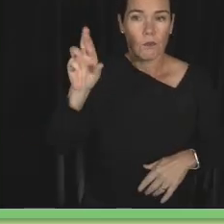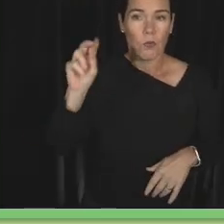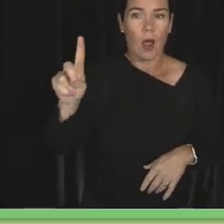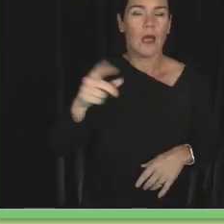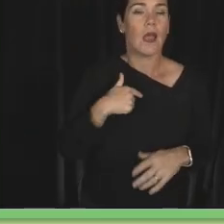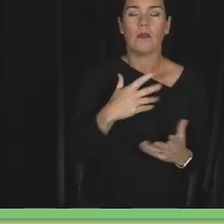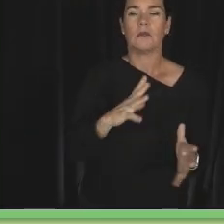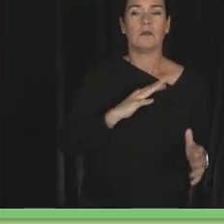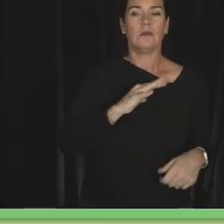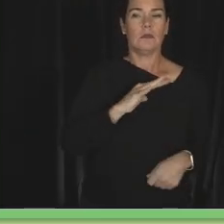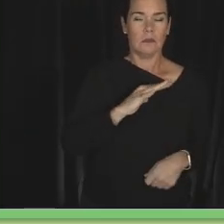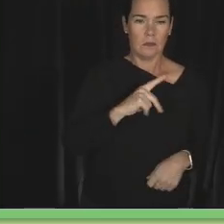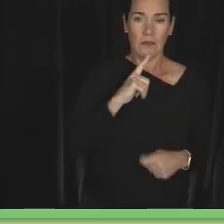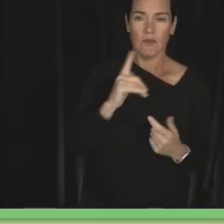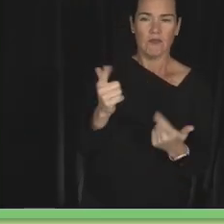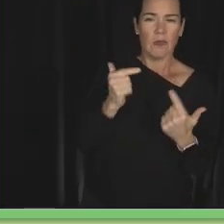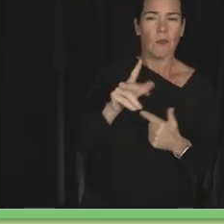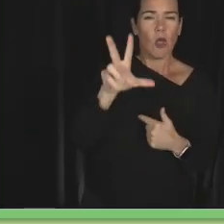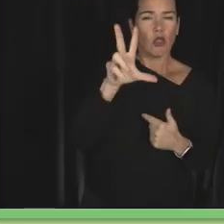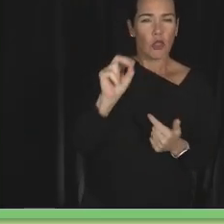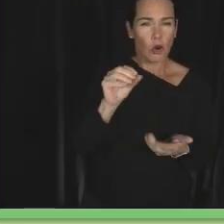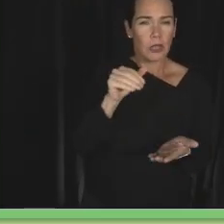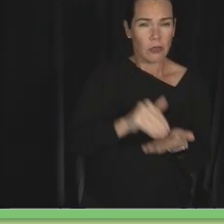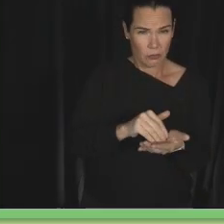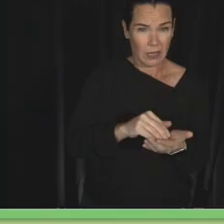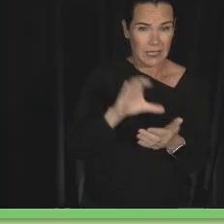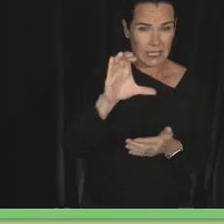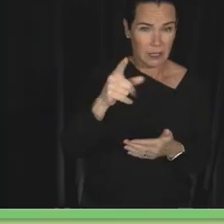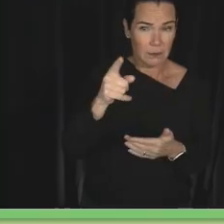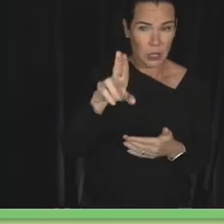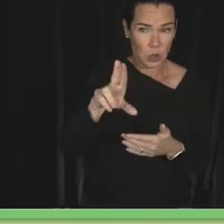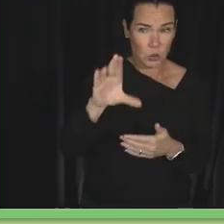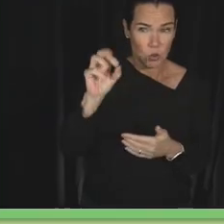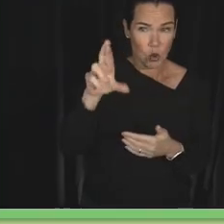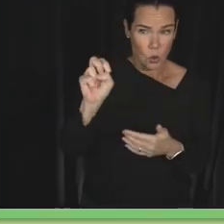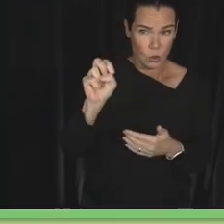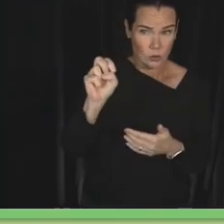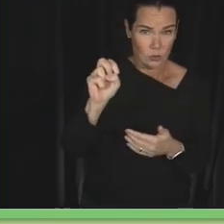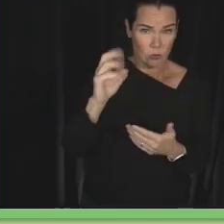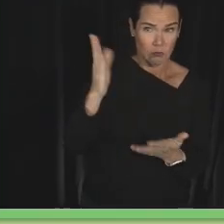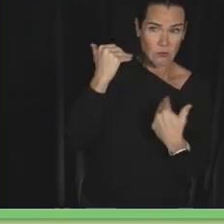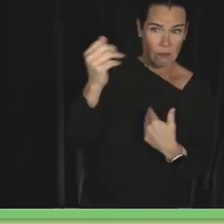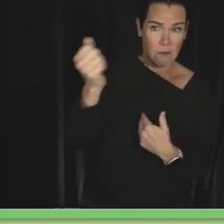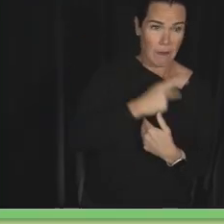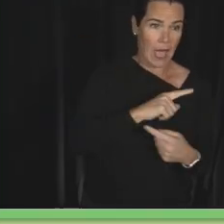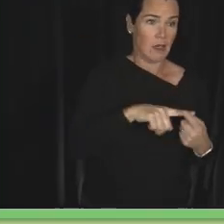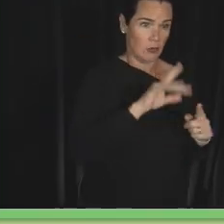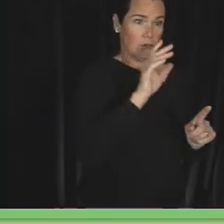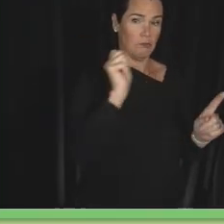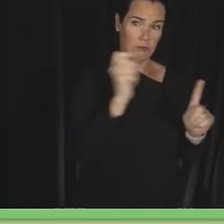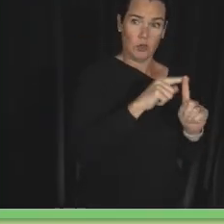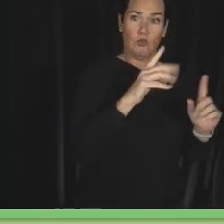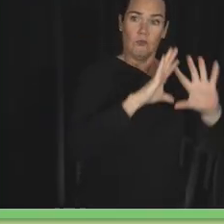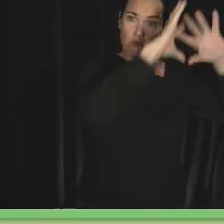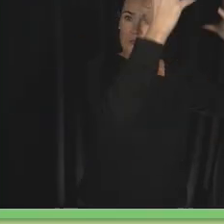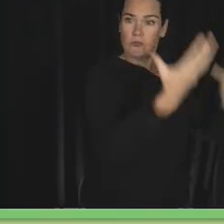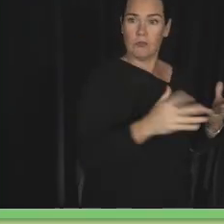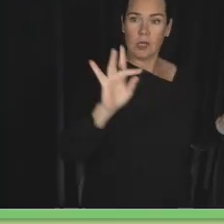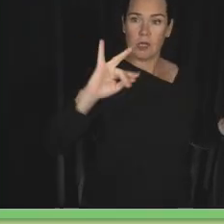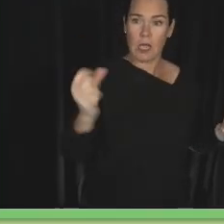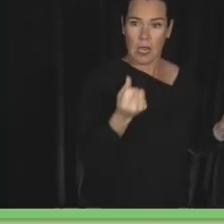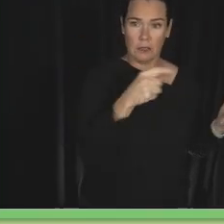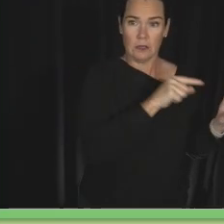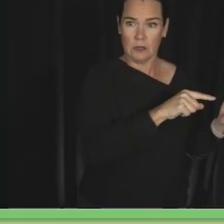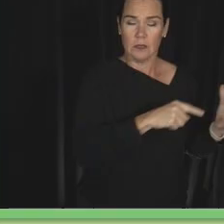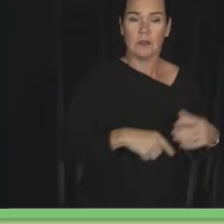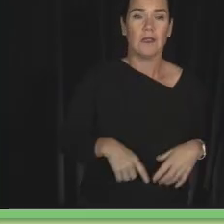It actually ended up returning about 30,000 CPU cores worth of capacity back to the Kubernetes cluster. And this is a result that's